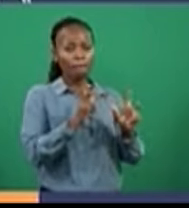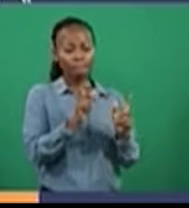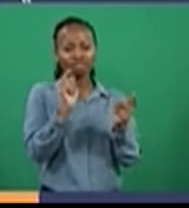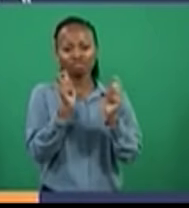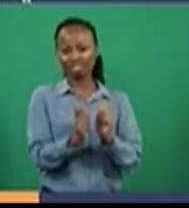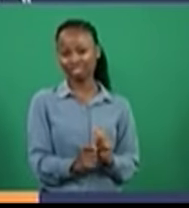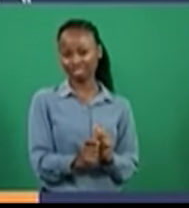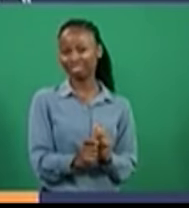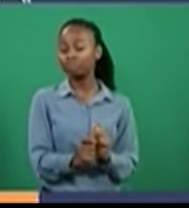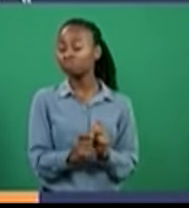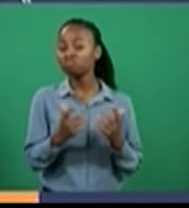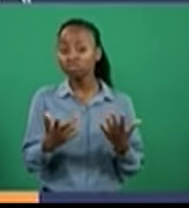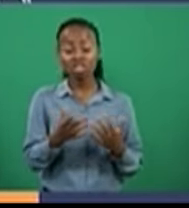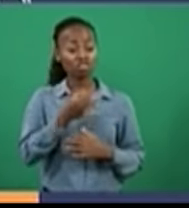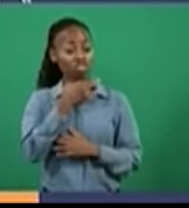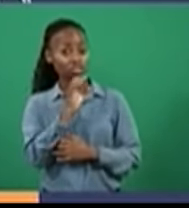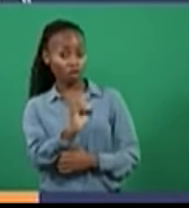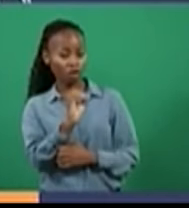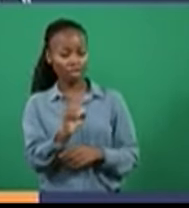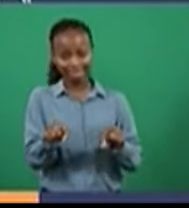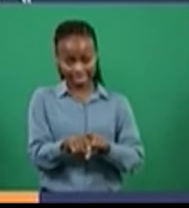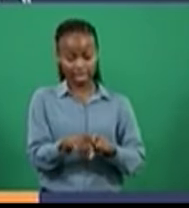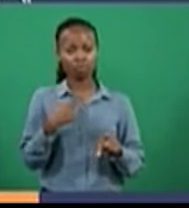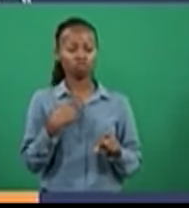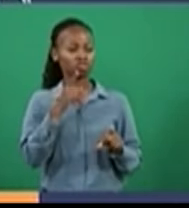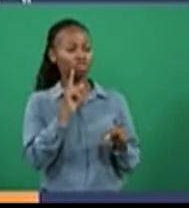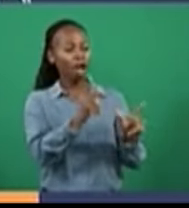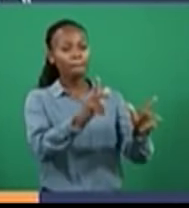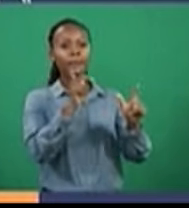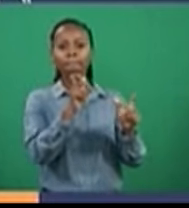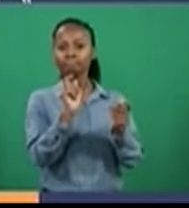the balance of risks to the forecast.